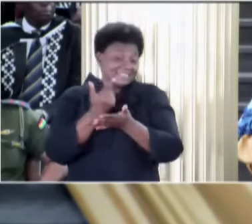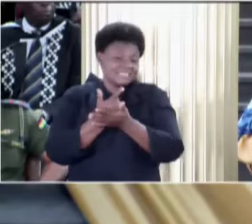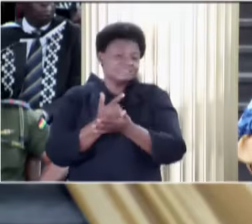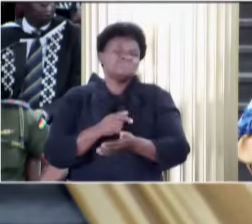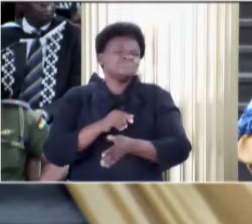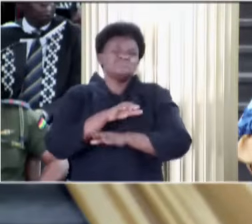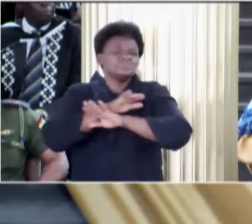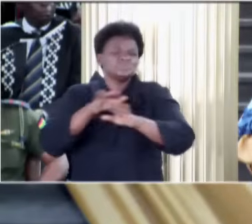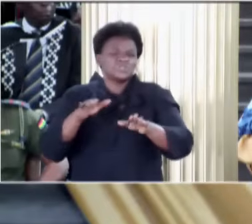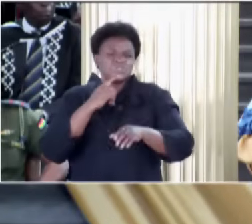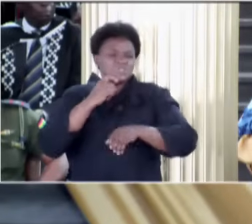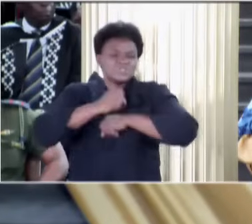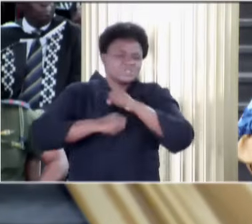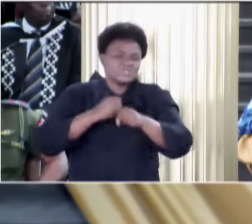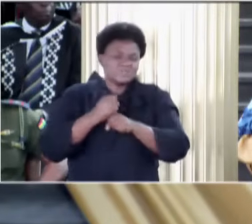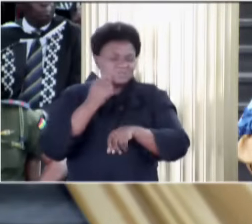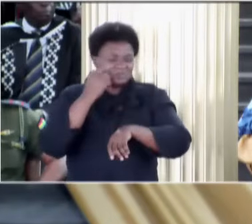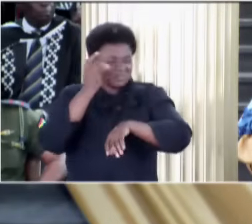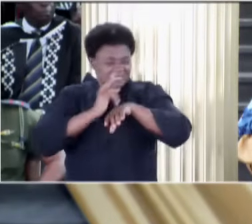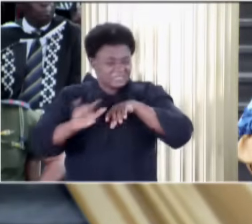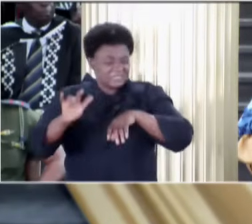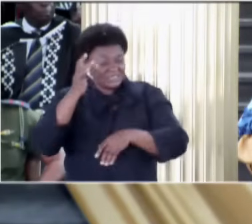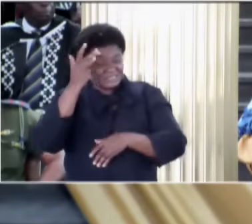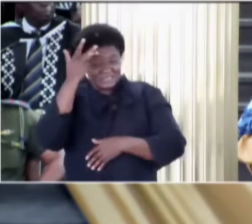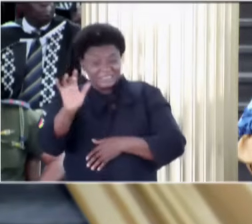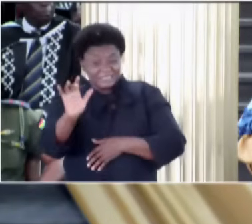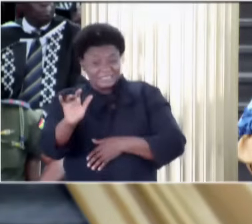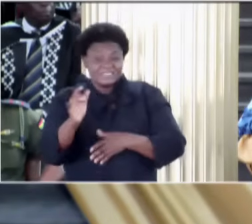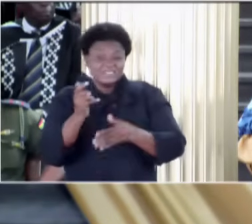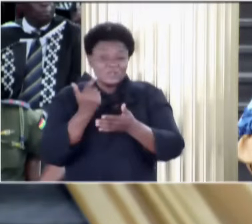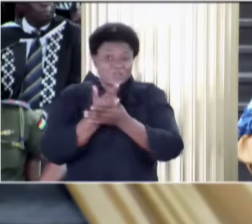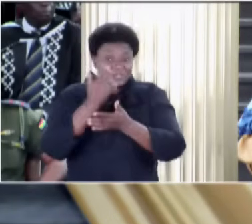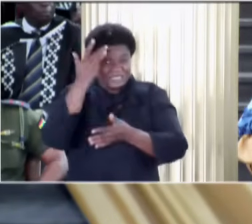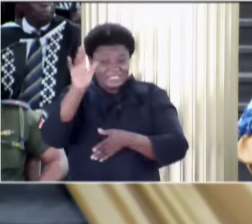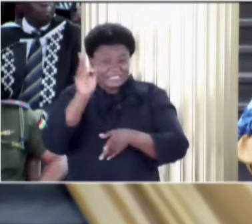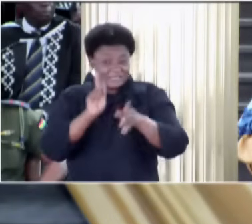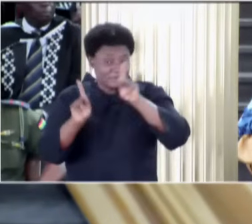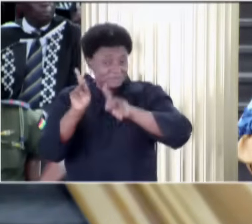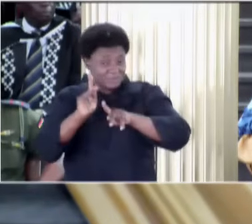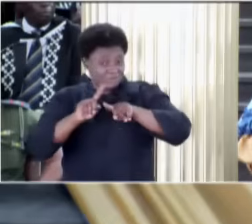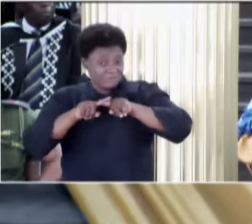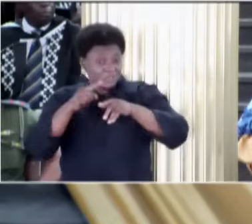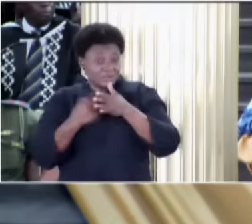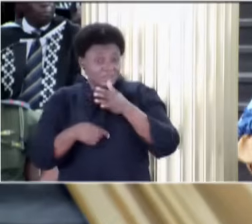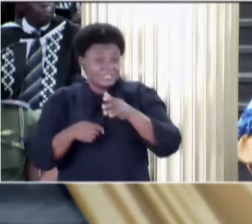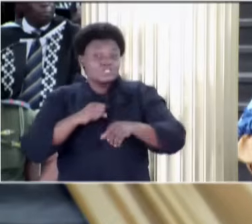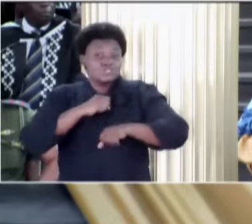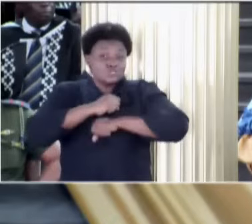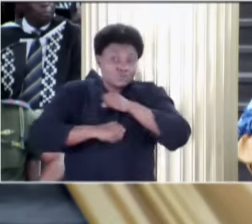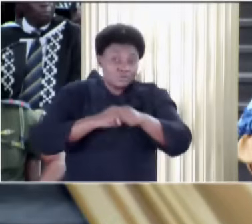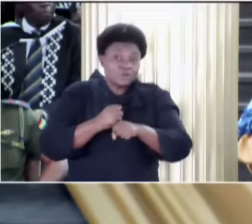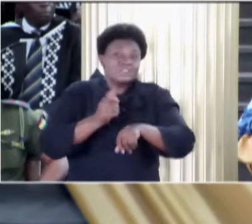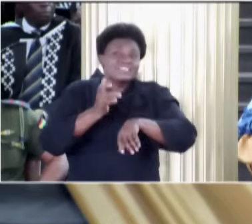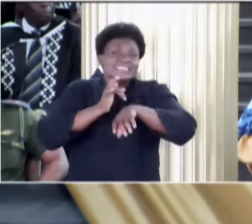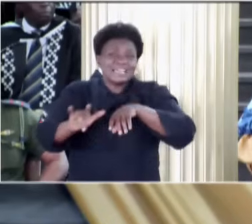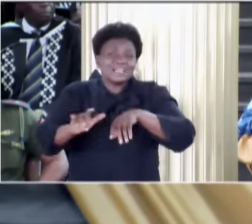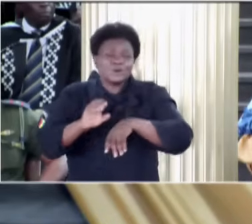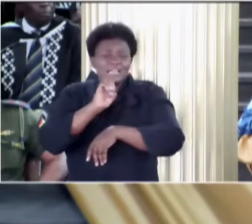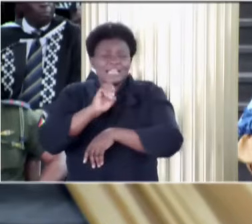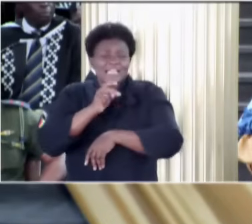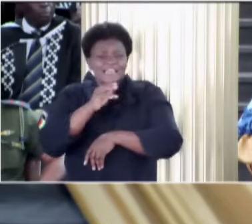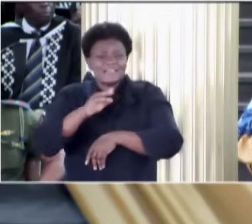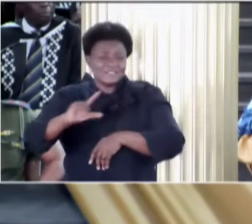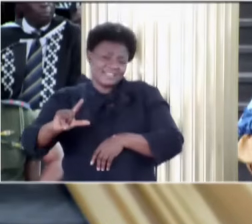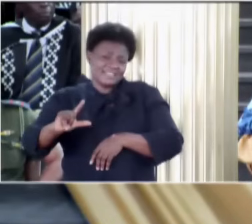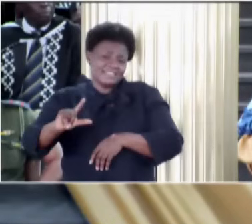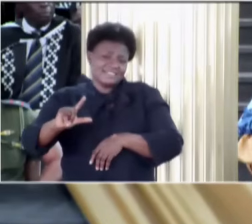not suffer from a lack of intelligence or intelligent people. It suffers from a lack of ethical